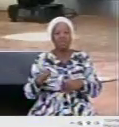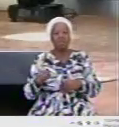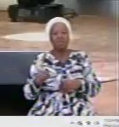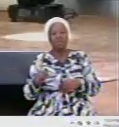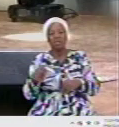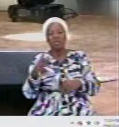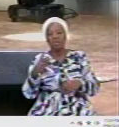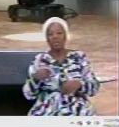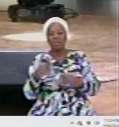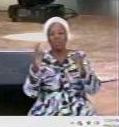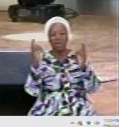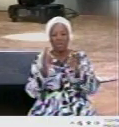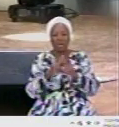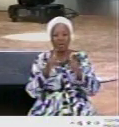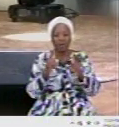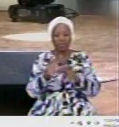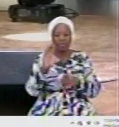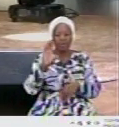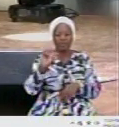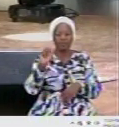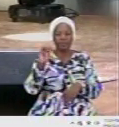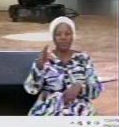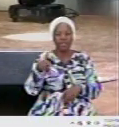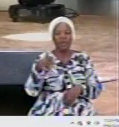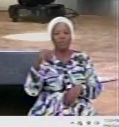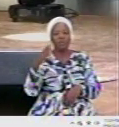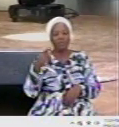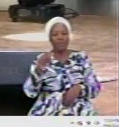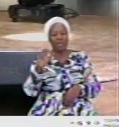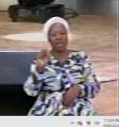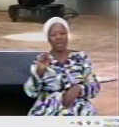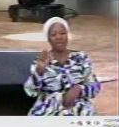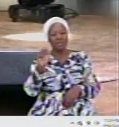the Assyrians, and